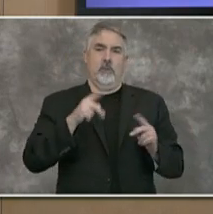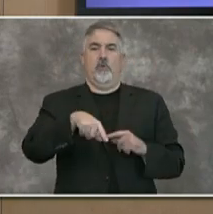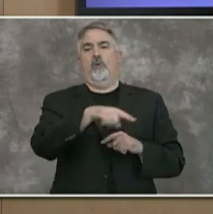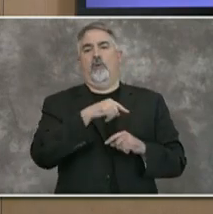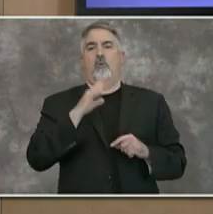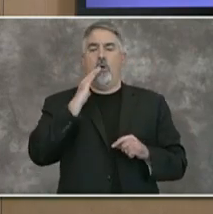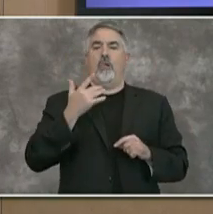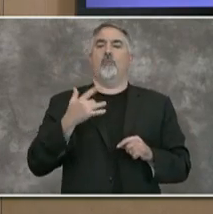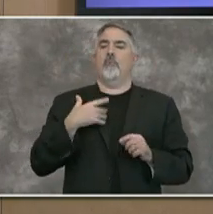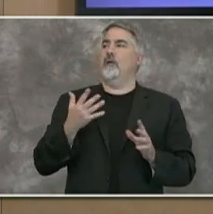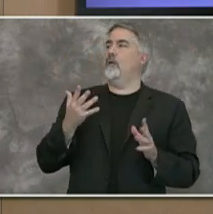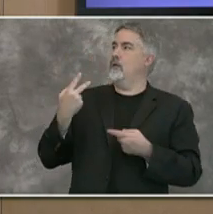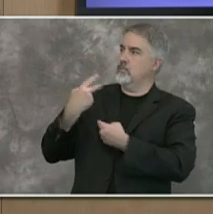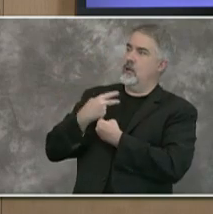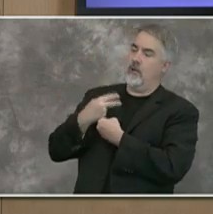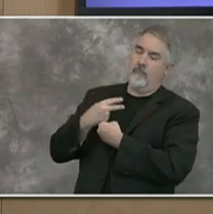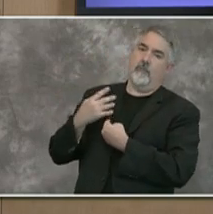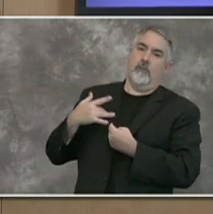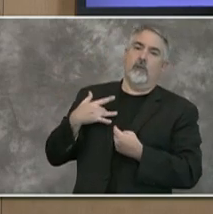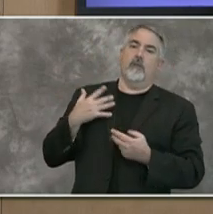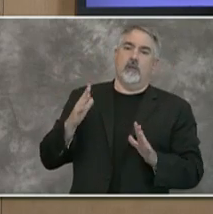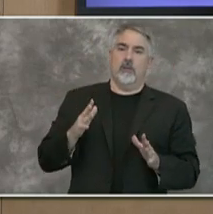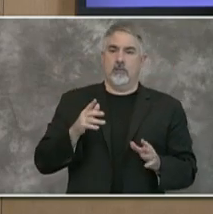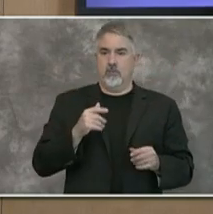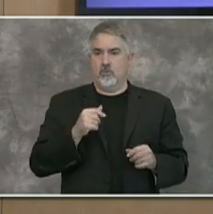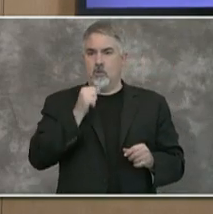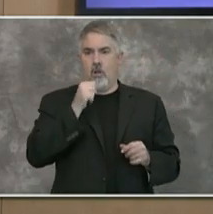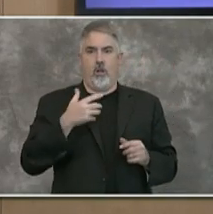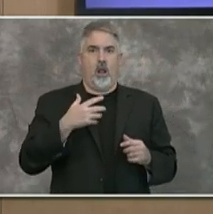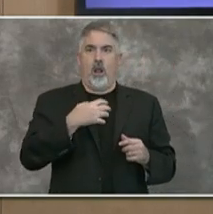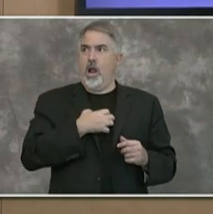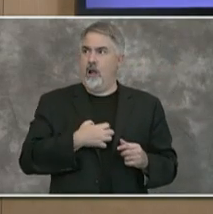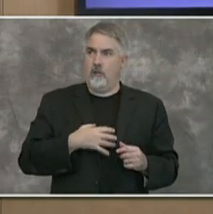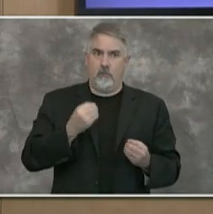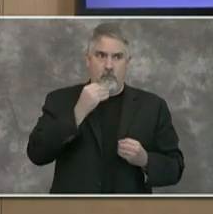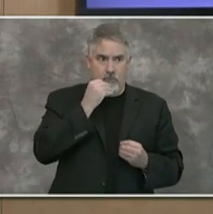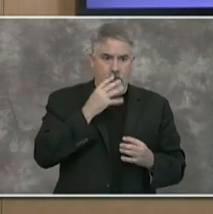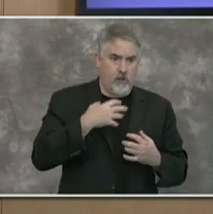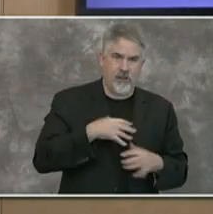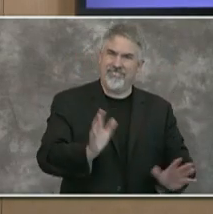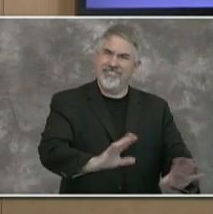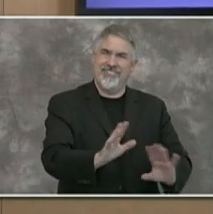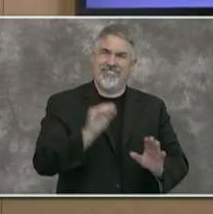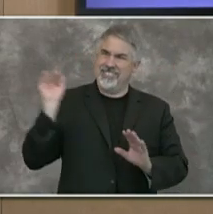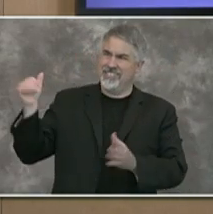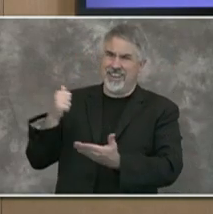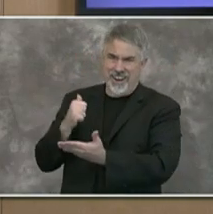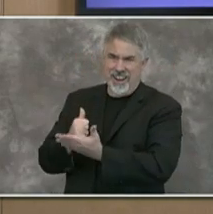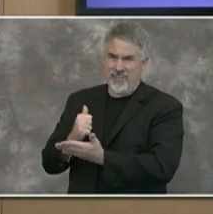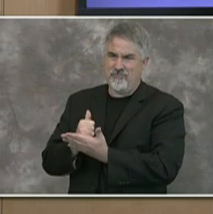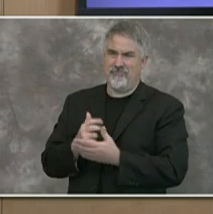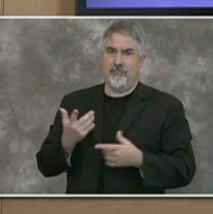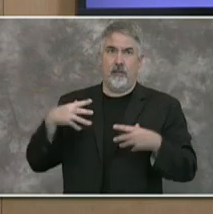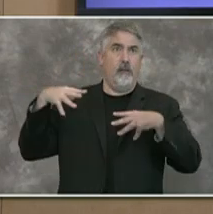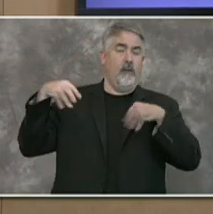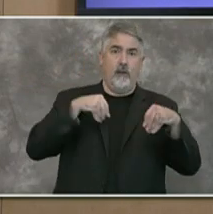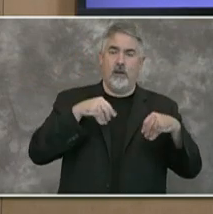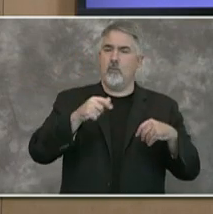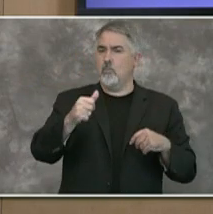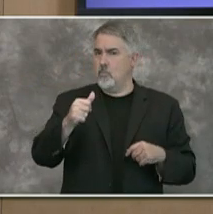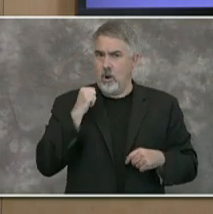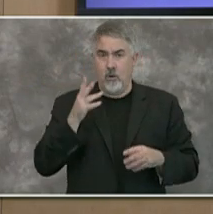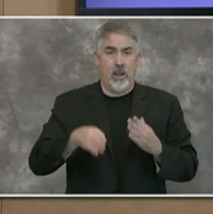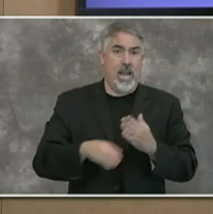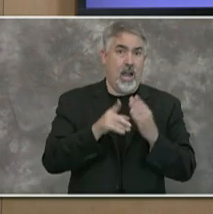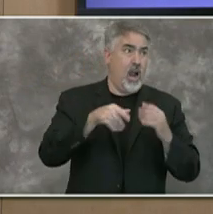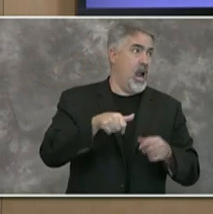folks are not going to lose their home, they're not going to go hungry, the water's not going to be turned off, the power's not going to be turned off, there'll be resources for our kids, and that